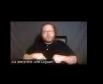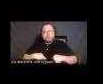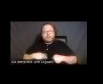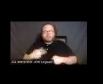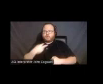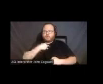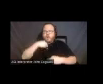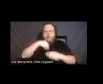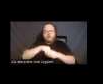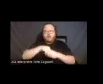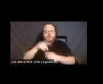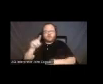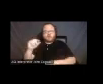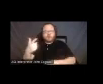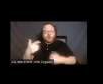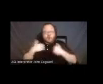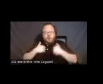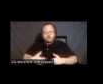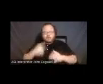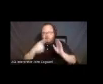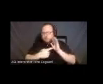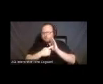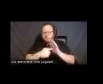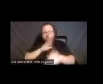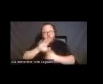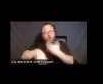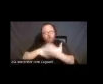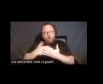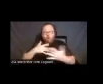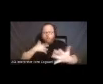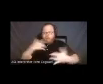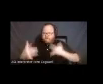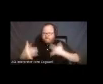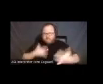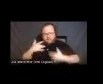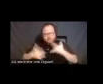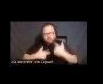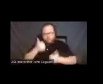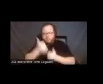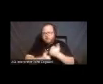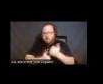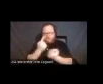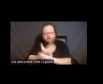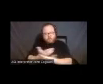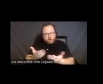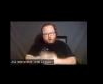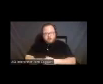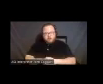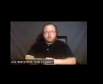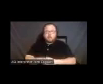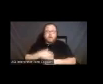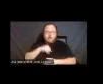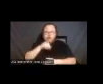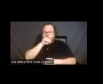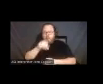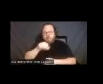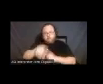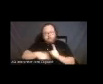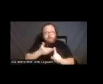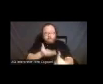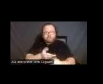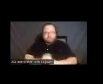bodies, and they show all of their feelings to everybody. And I just love that about